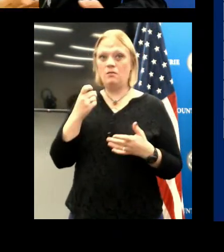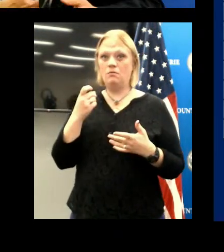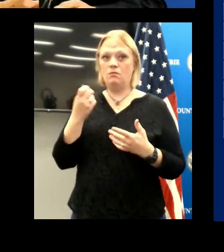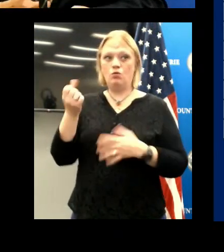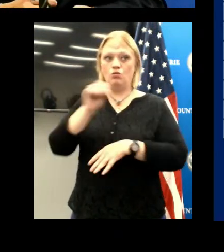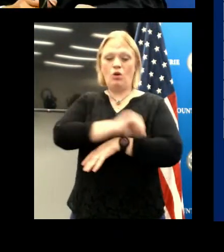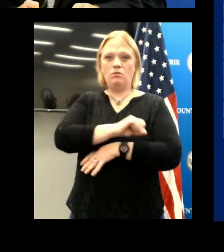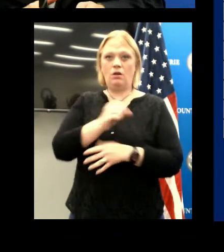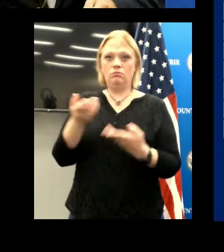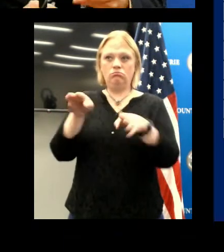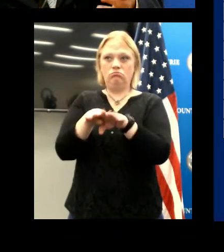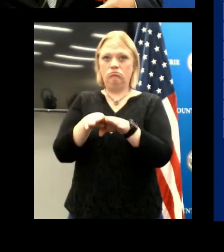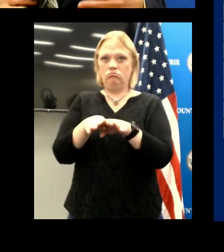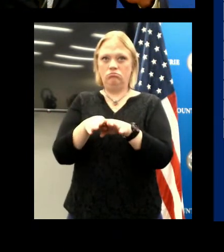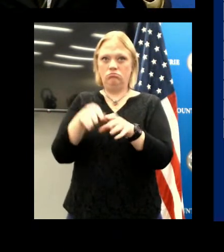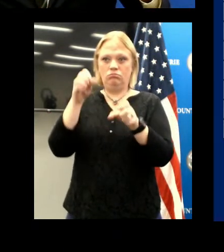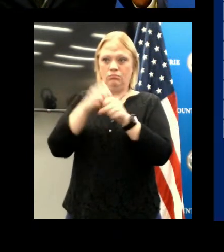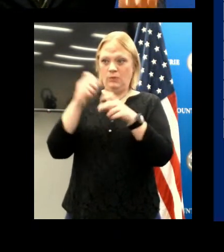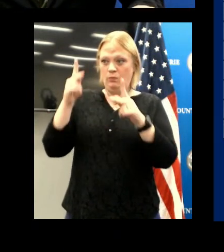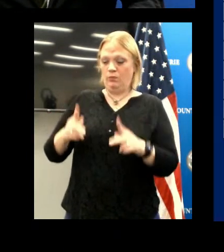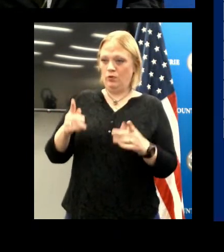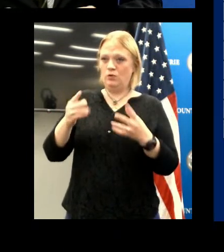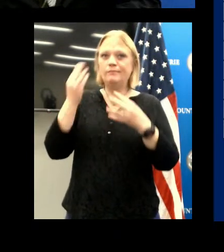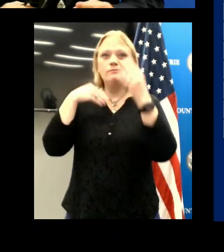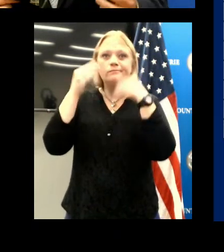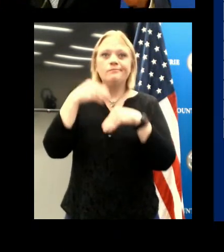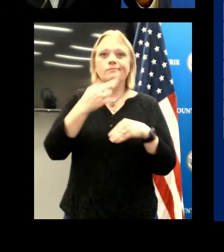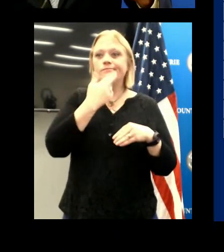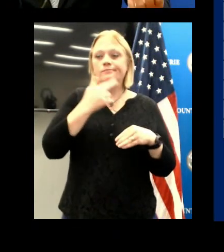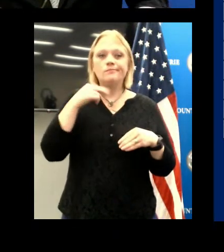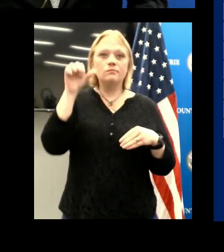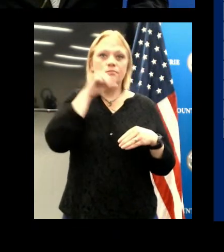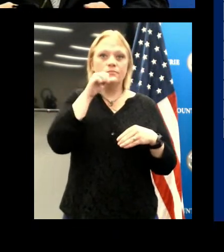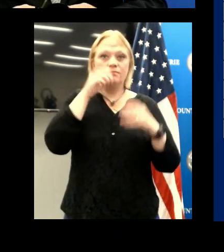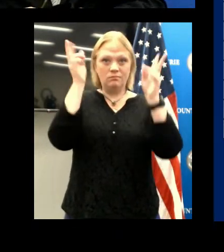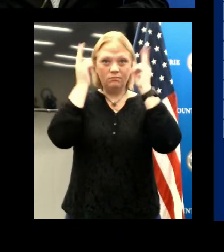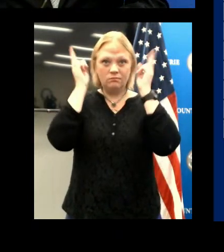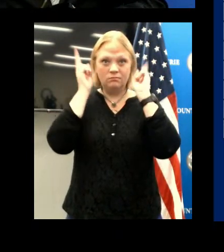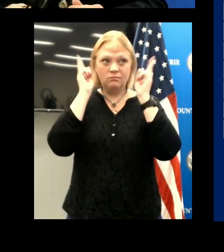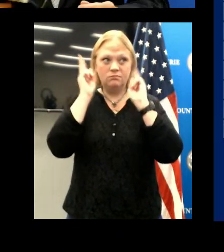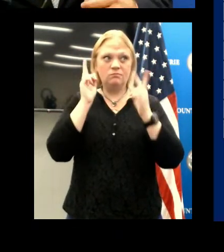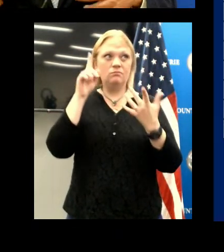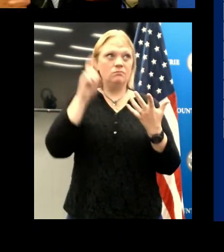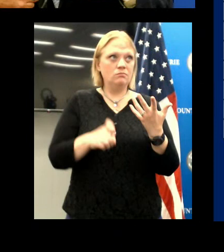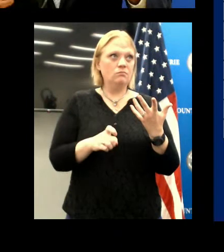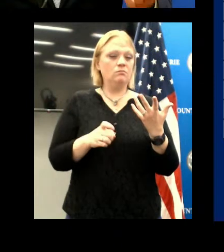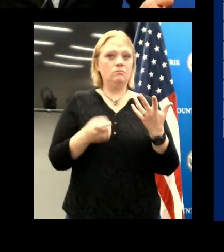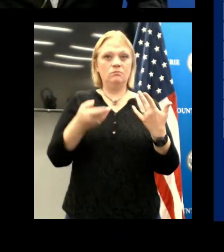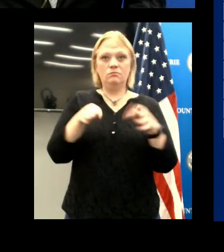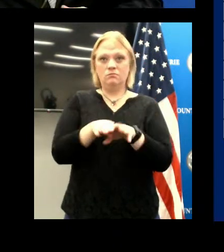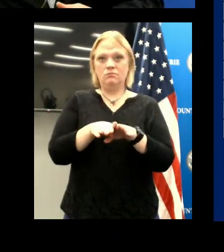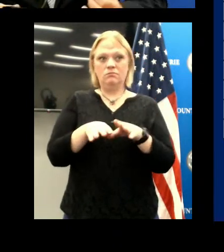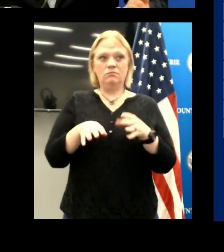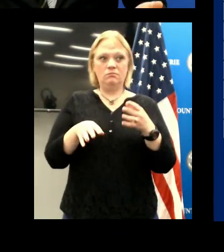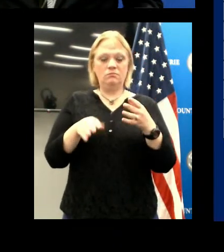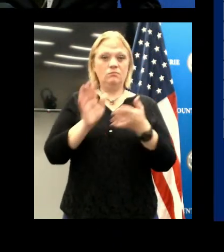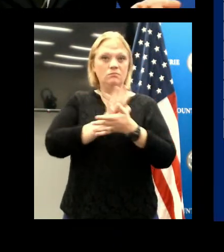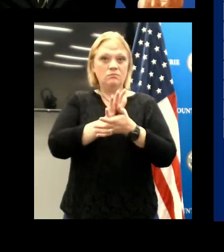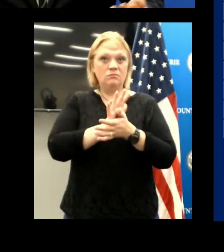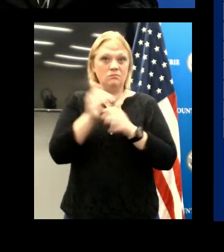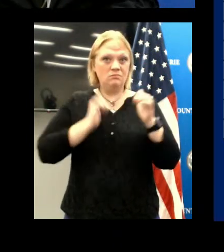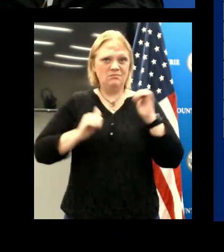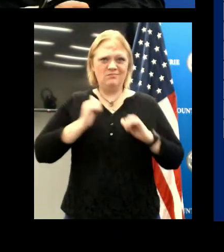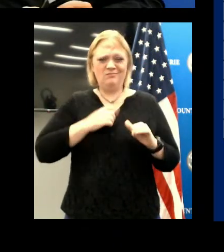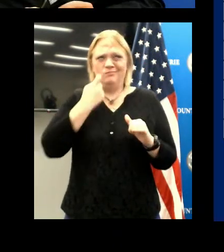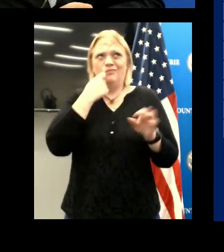down in-person dining. All bars must close. Barbershops and beauticians must close. They would close movie theaters, of